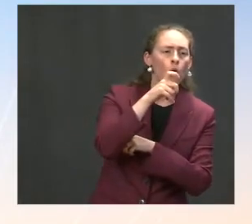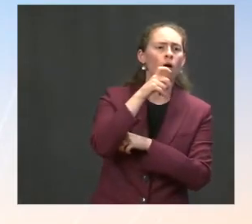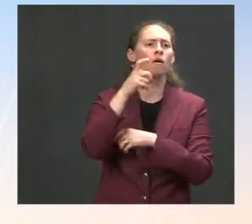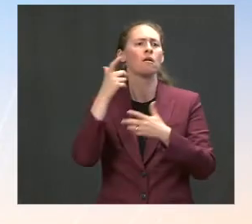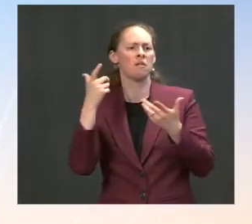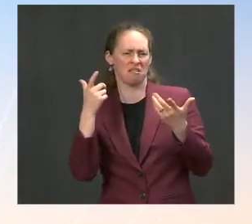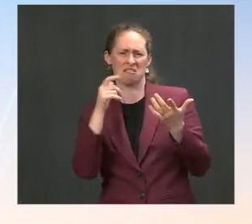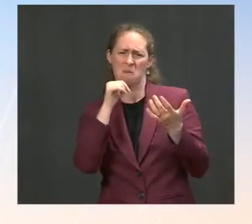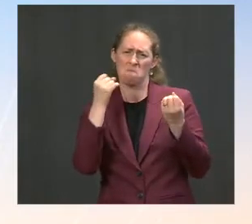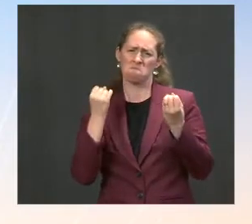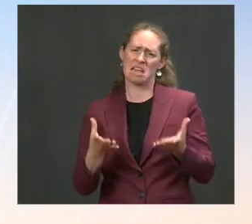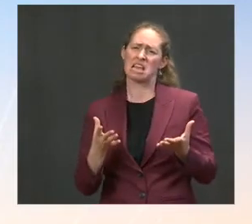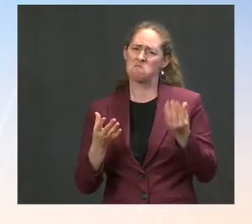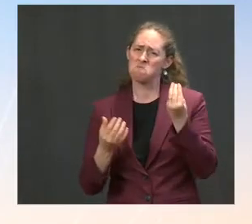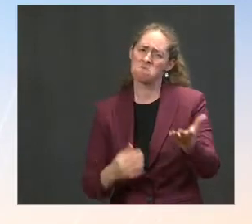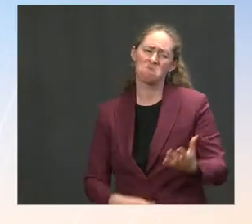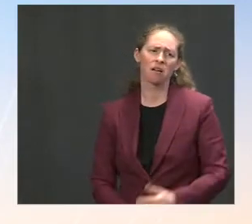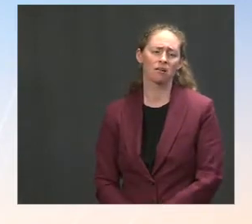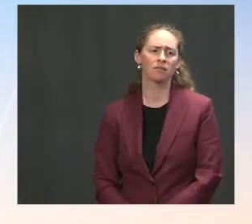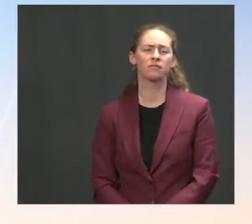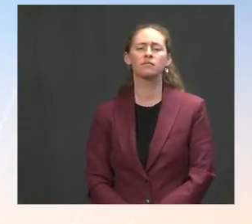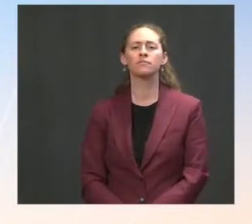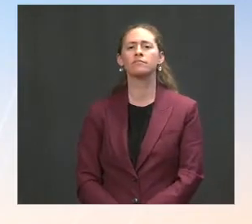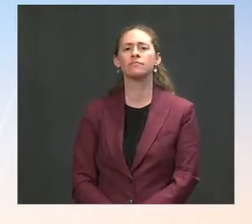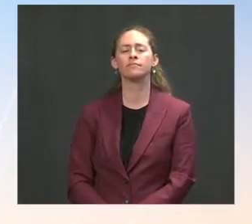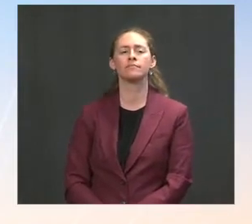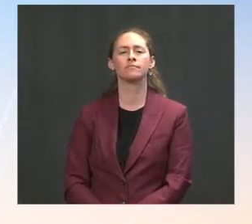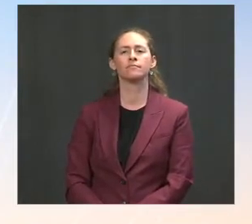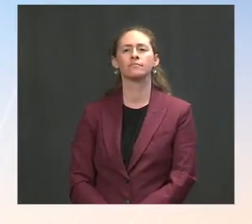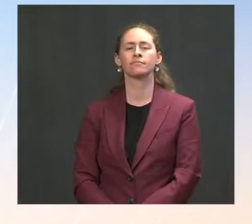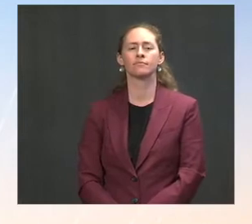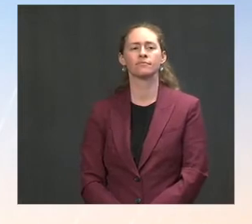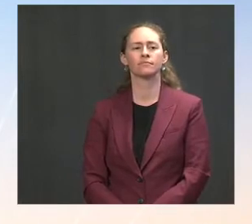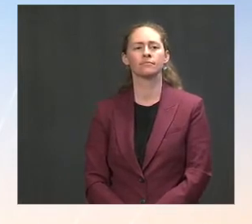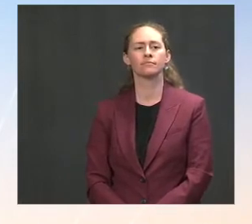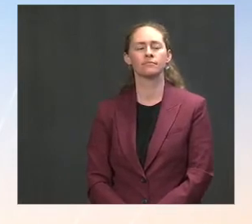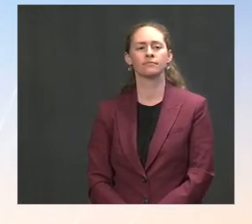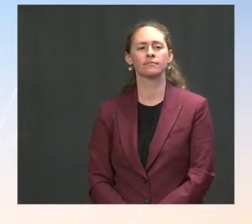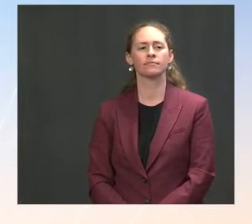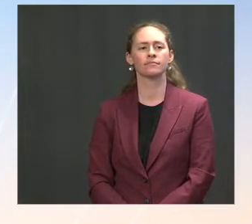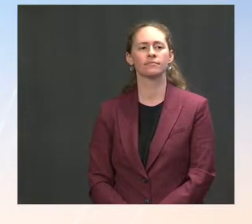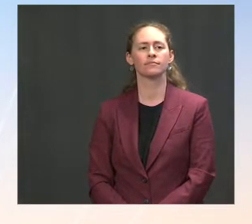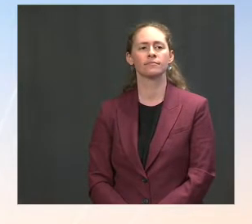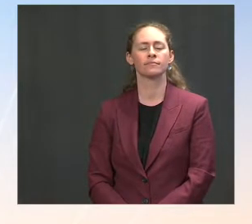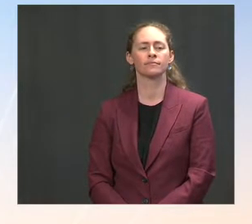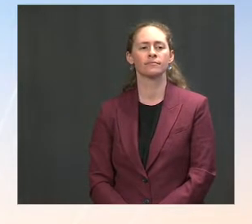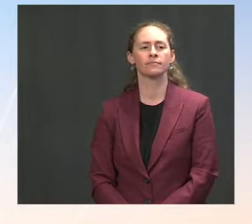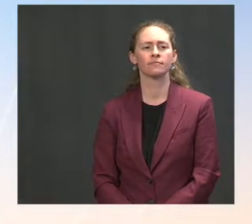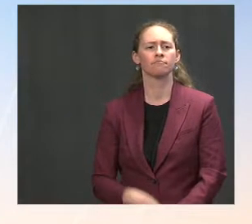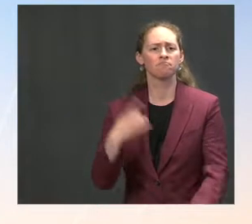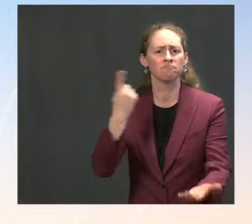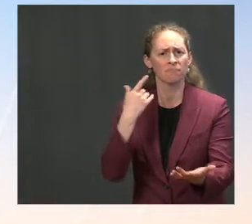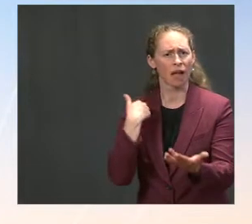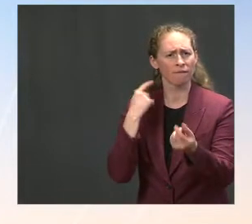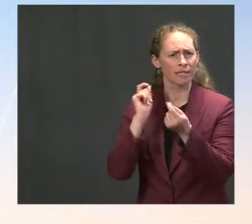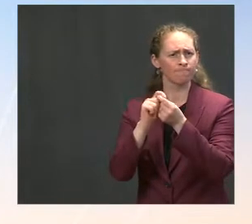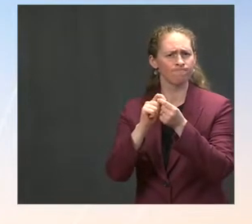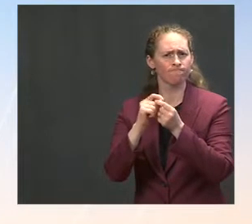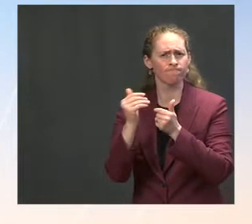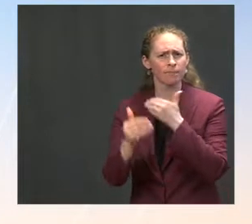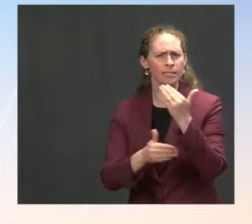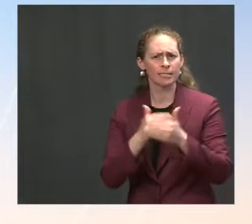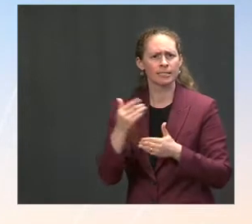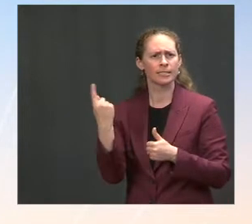up on the questions about environment, as Art shows, are there any specific procedures you can tell us that are being put in place to ensure that these